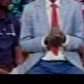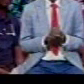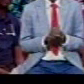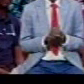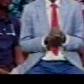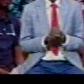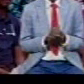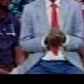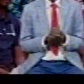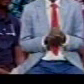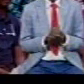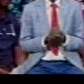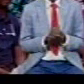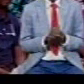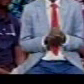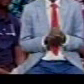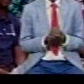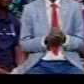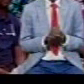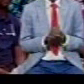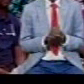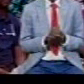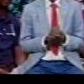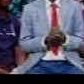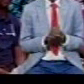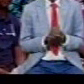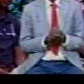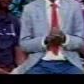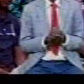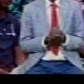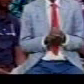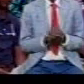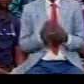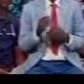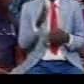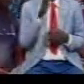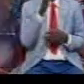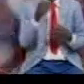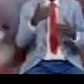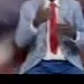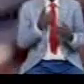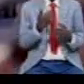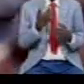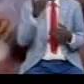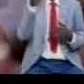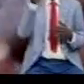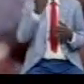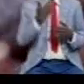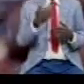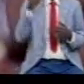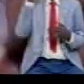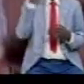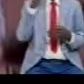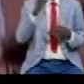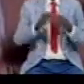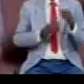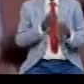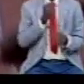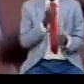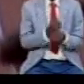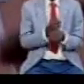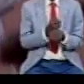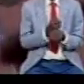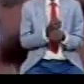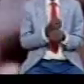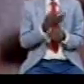Praise the Lord. She has a stroke for 9 years. After the prayer of the man of God, she's doing better